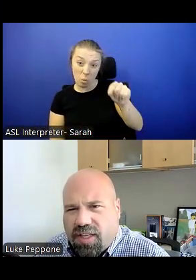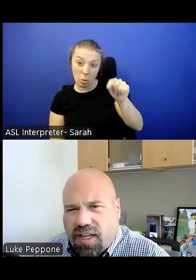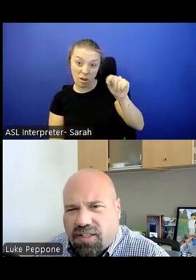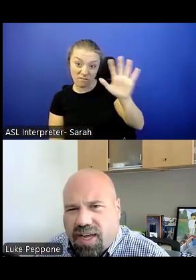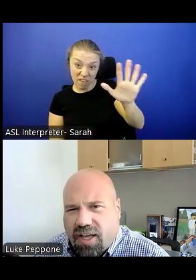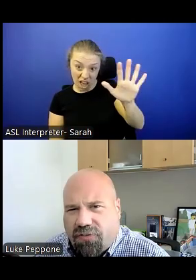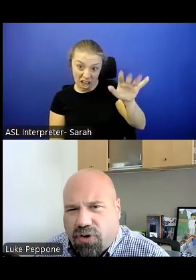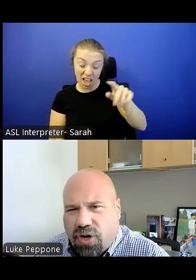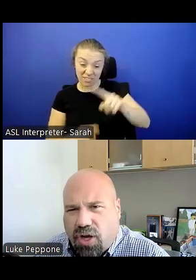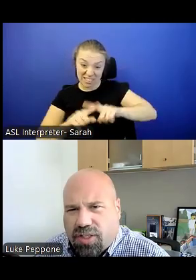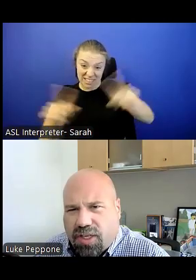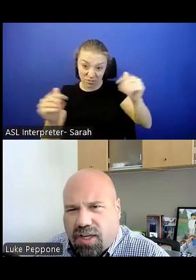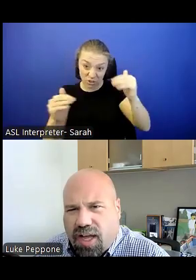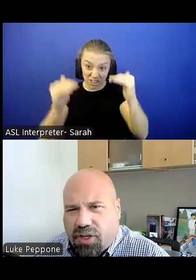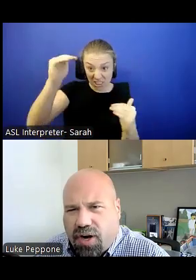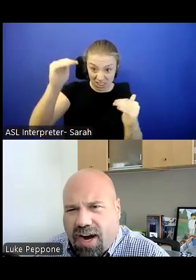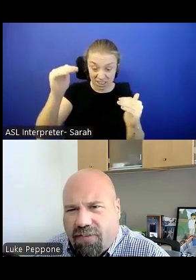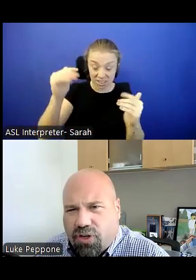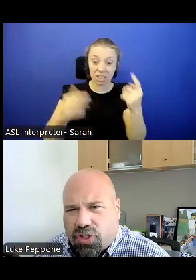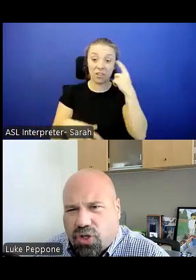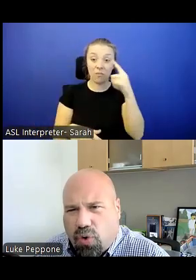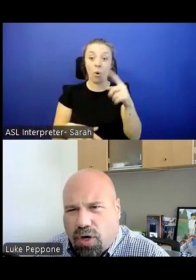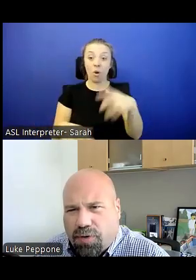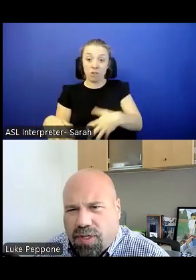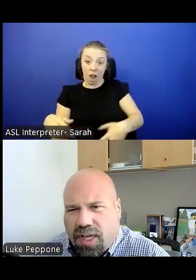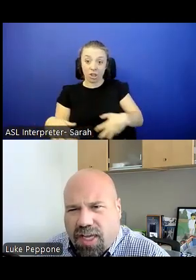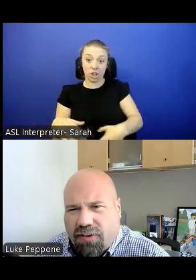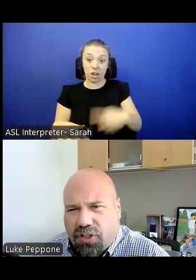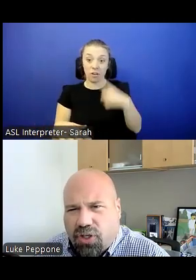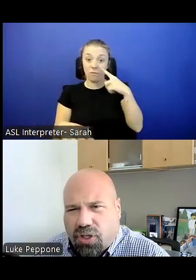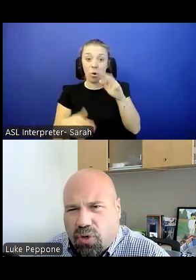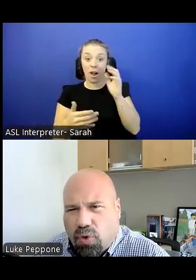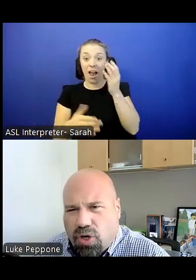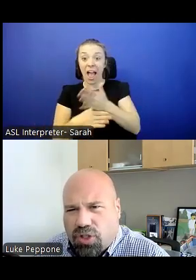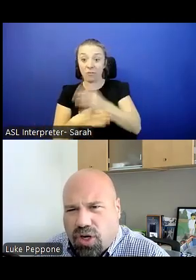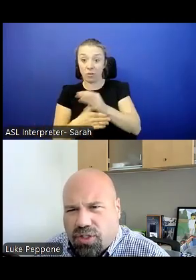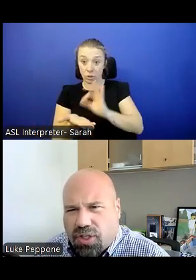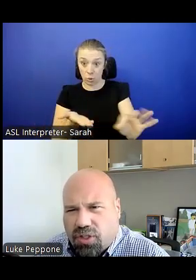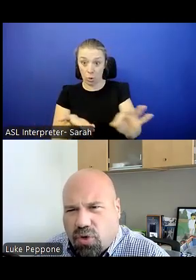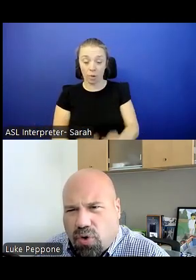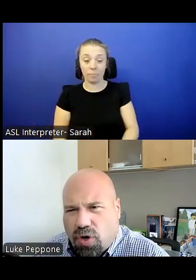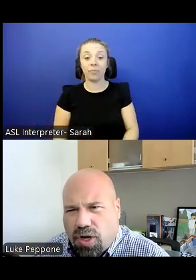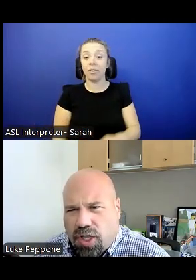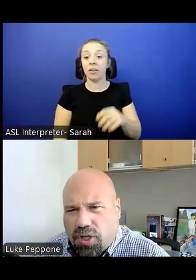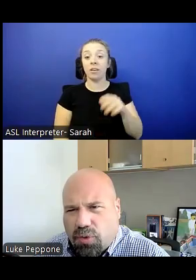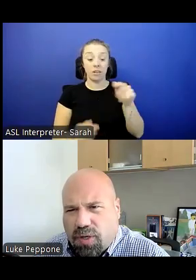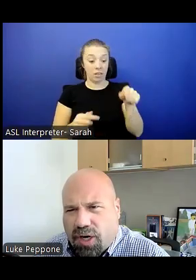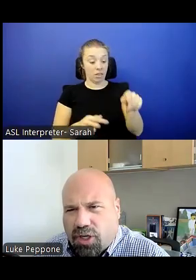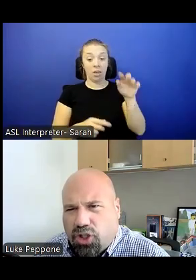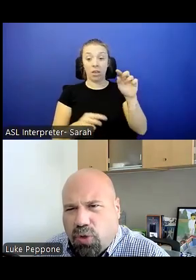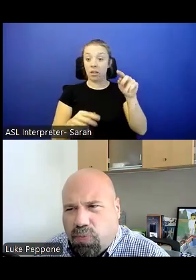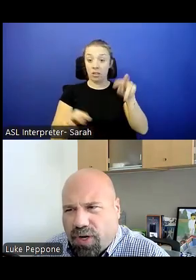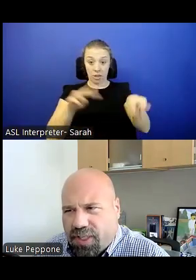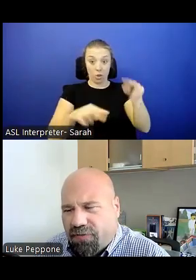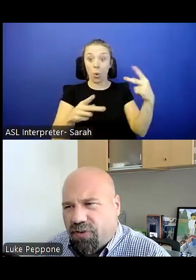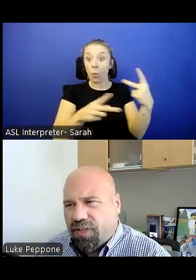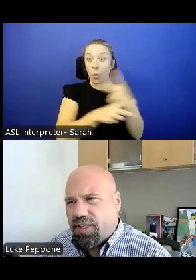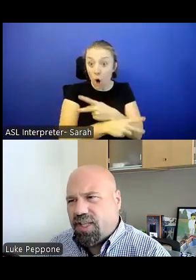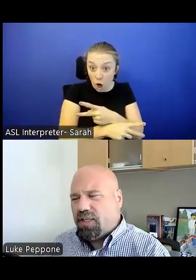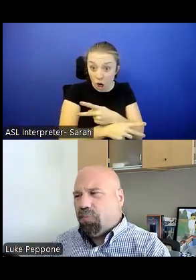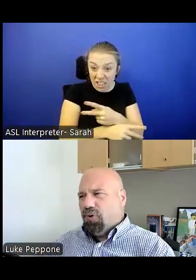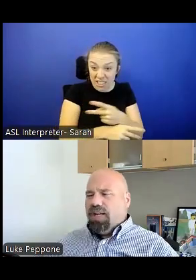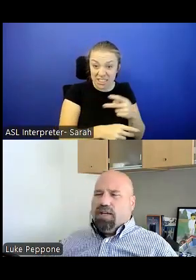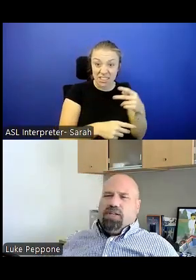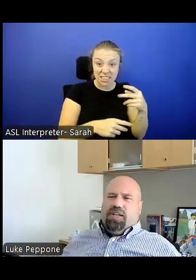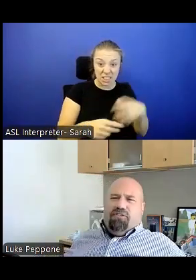1 to 10 scale for nausea on their average score. And if you took their worst nausea score, there was about a 2 point difference.